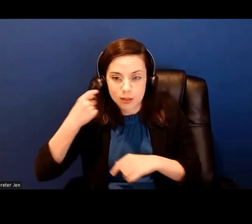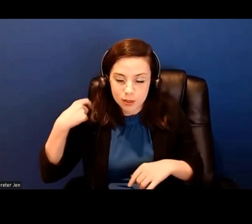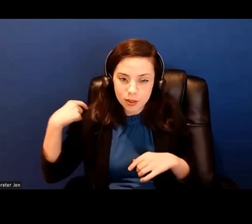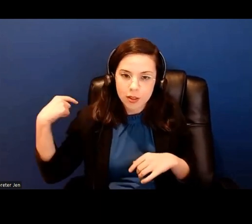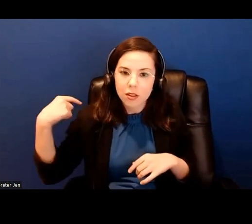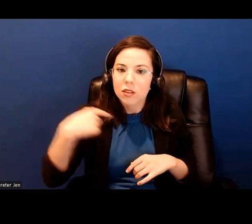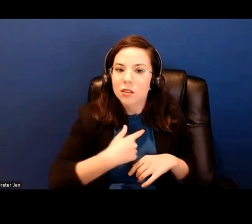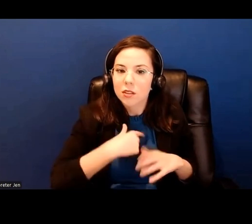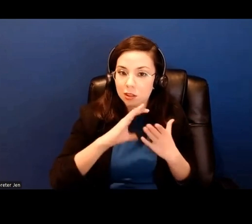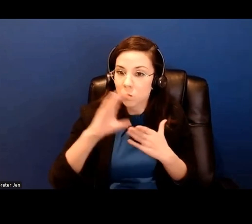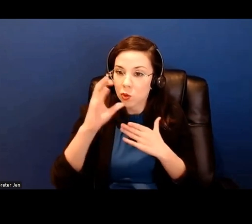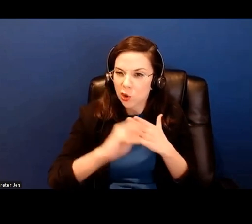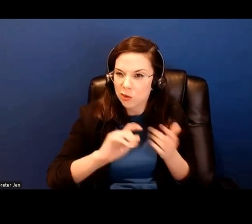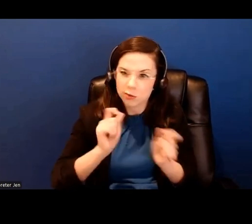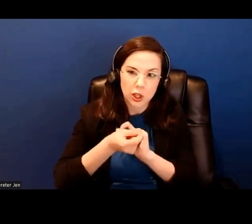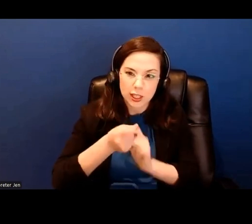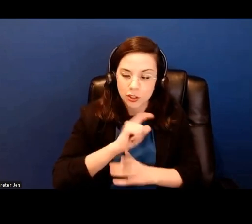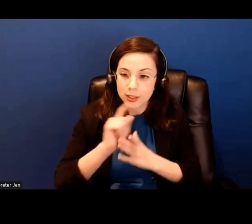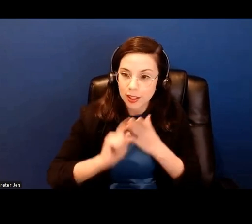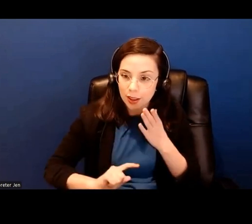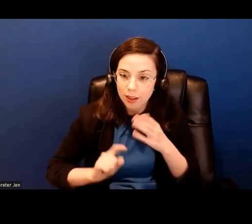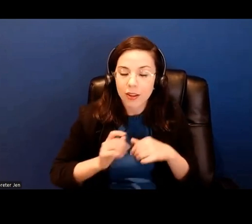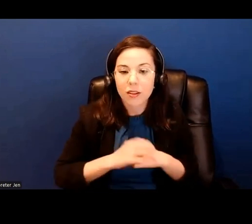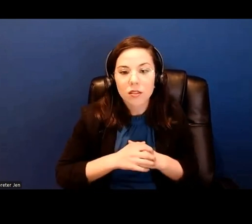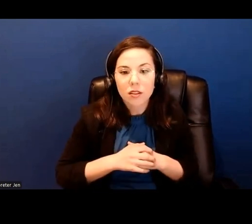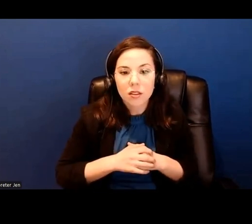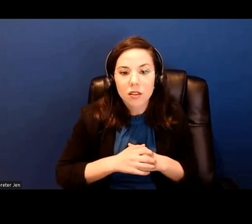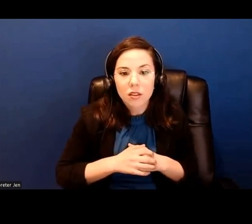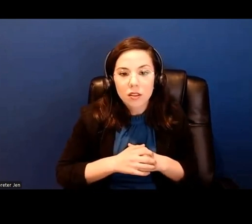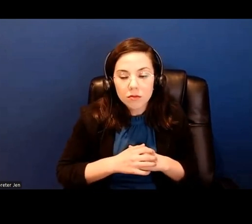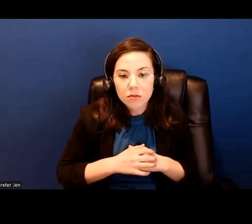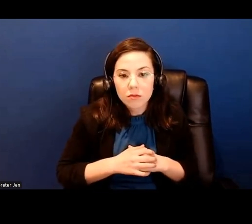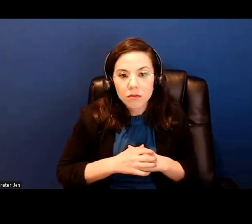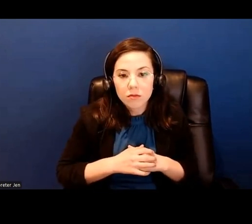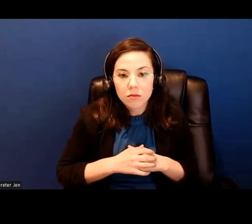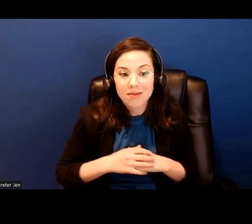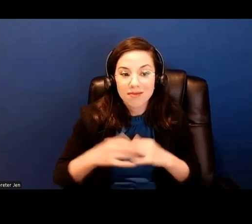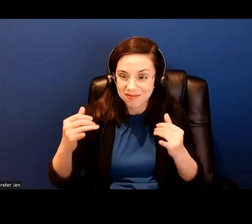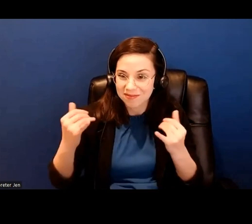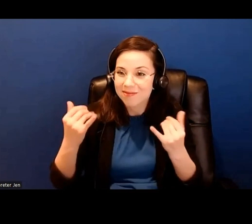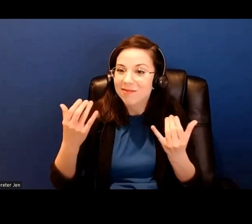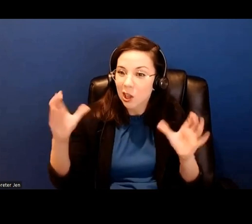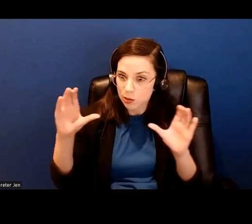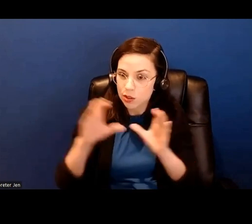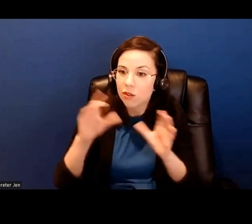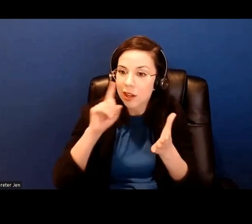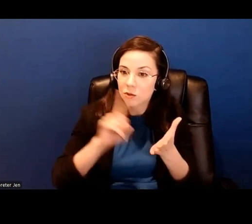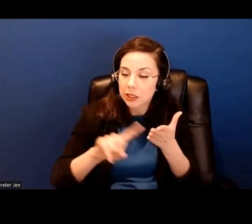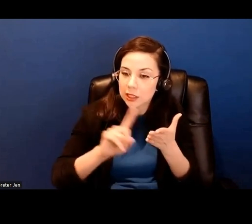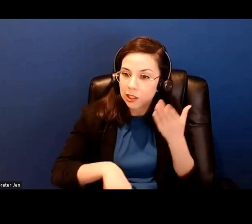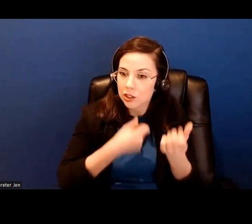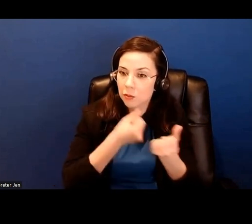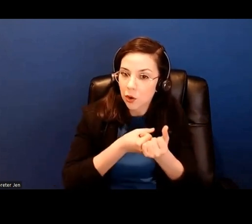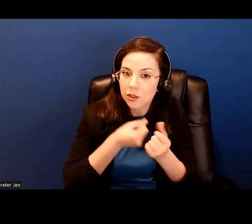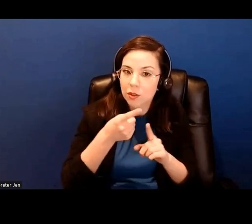the curriculum redesign, we have been able to get it certified as evidence-based practice with Department of